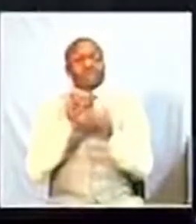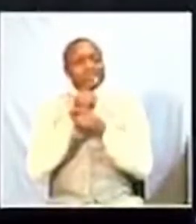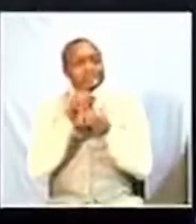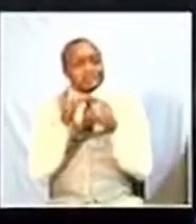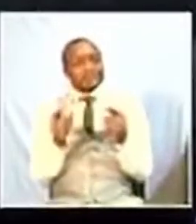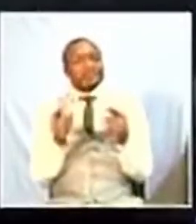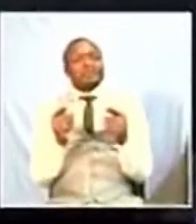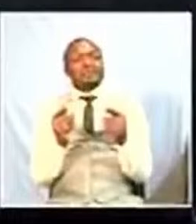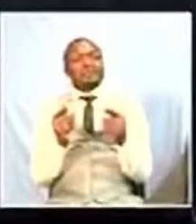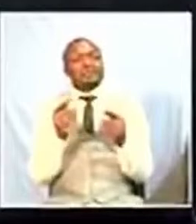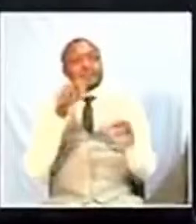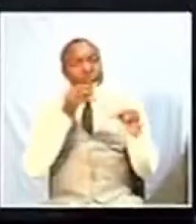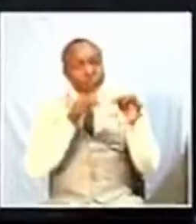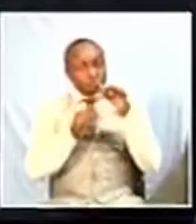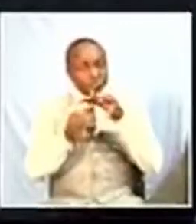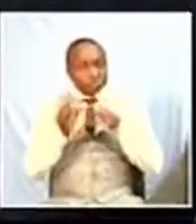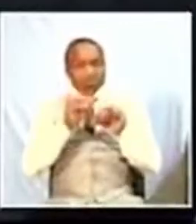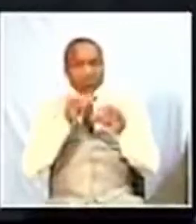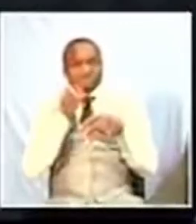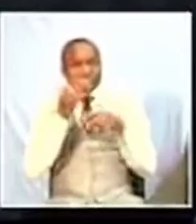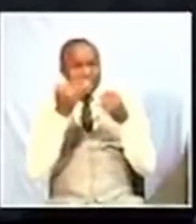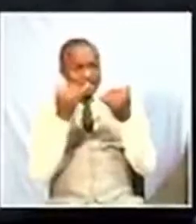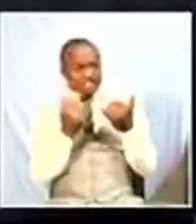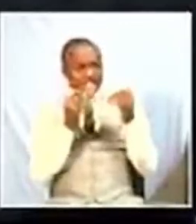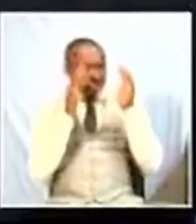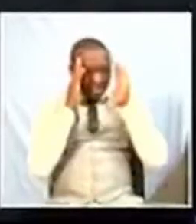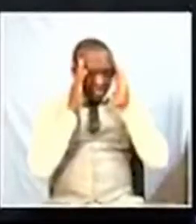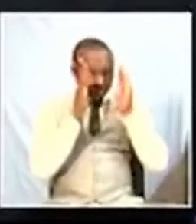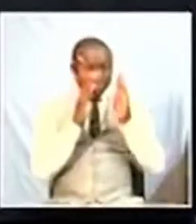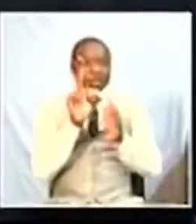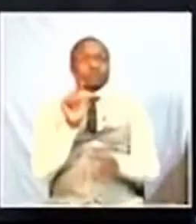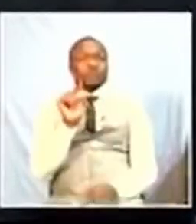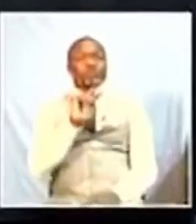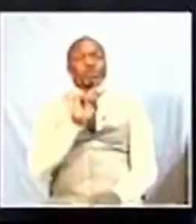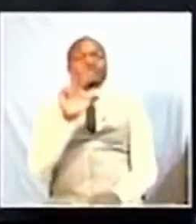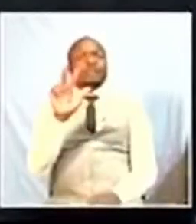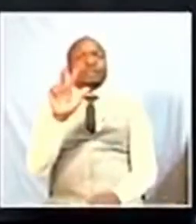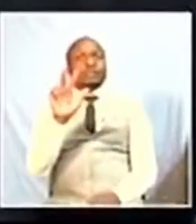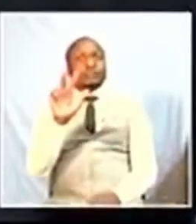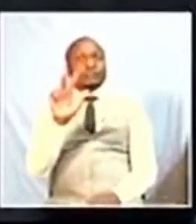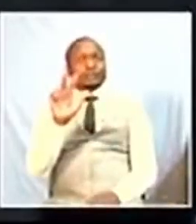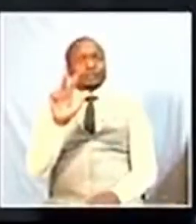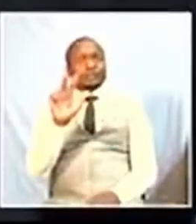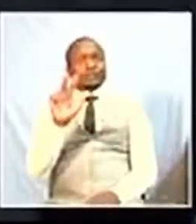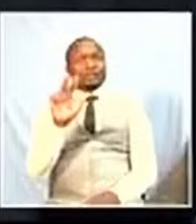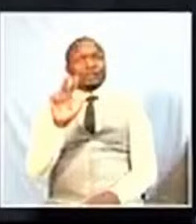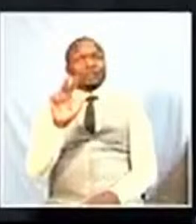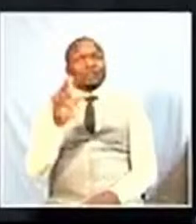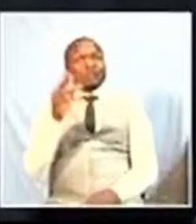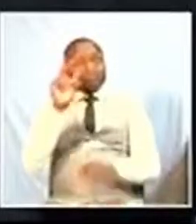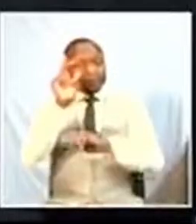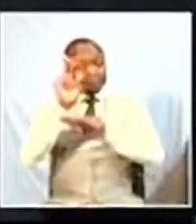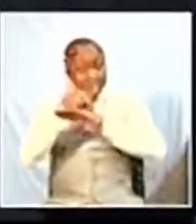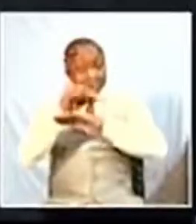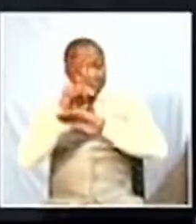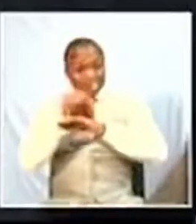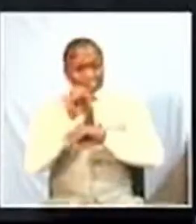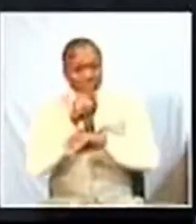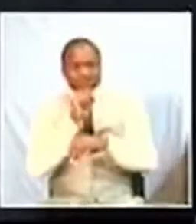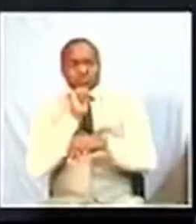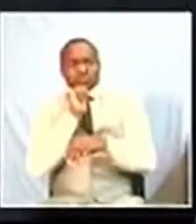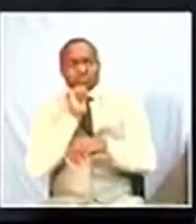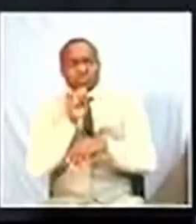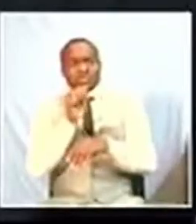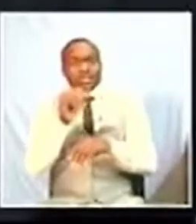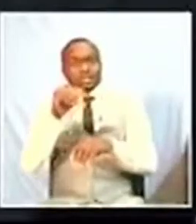simply explained to say, because now we are looking at 2023 only. So the capital projects that you did not